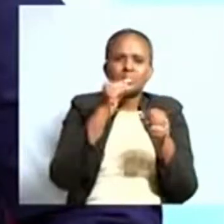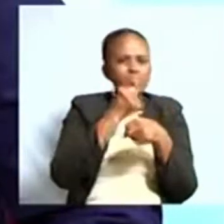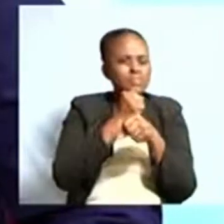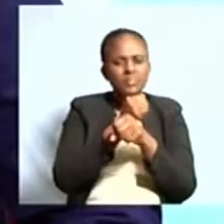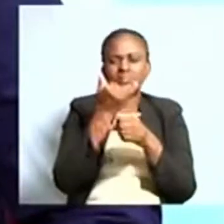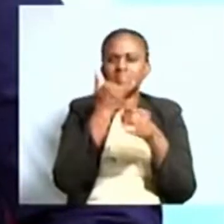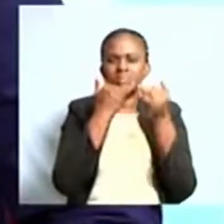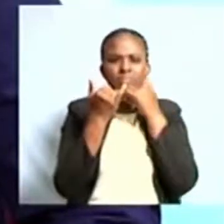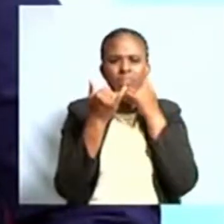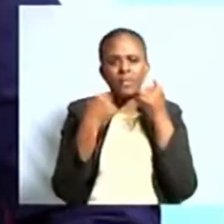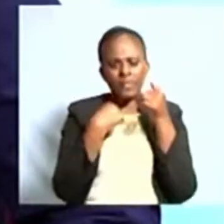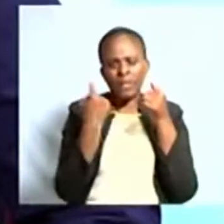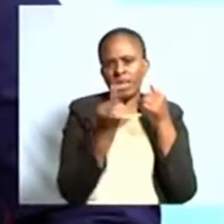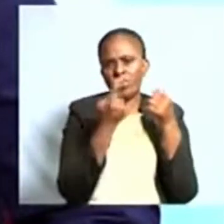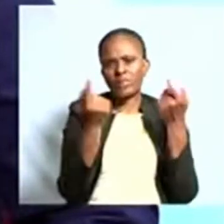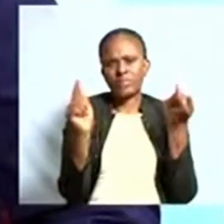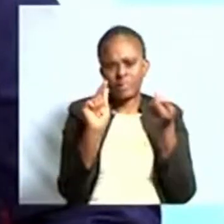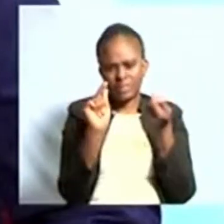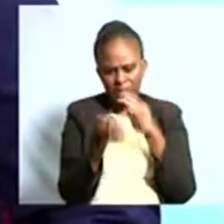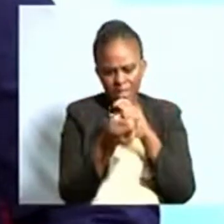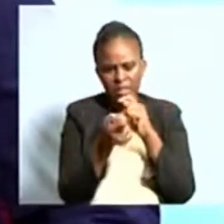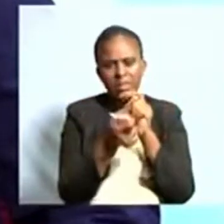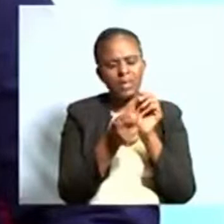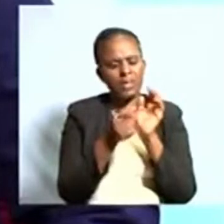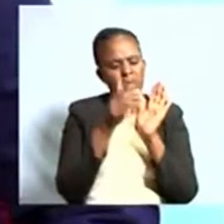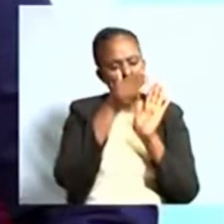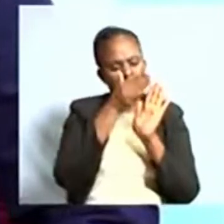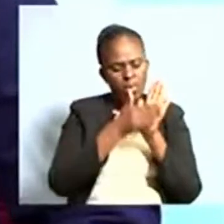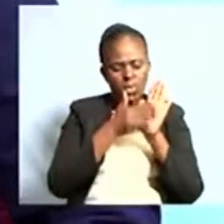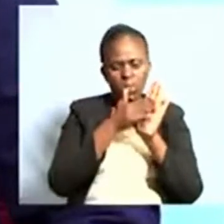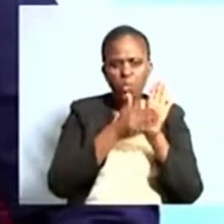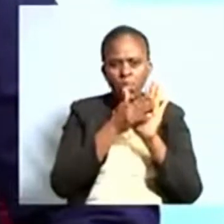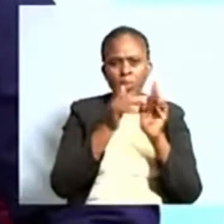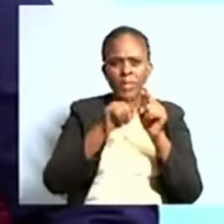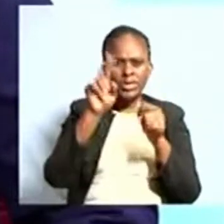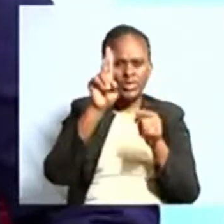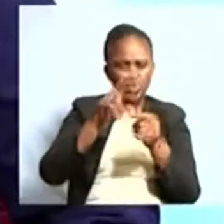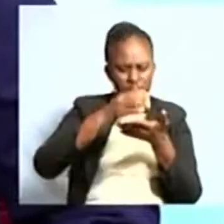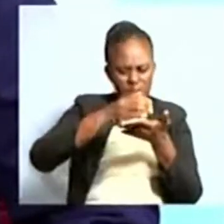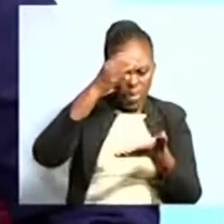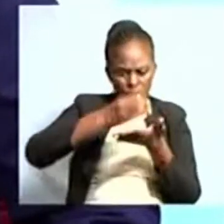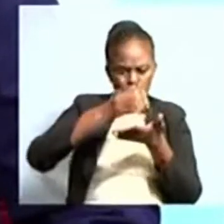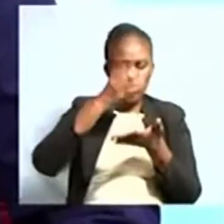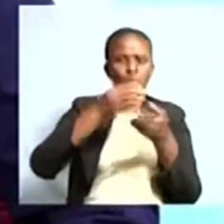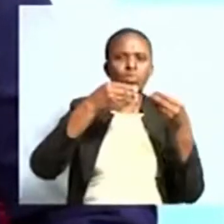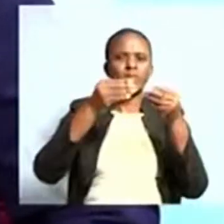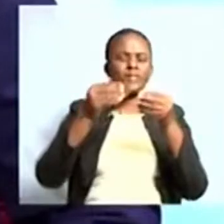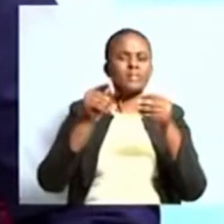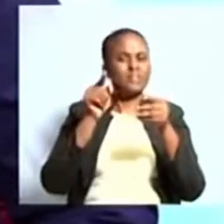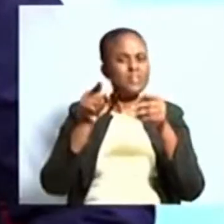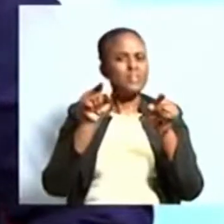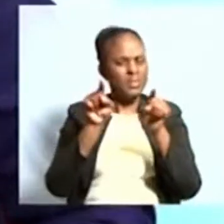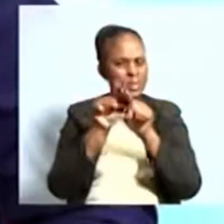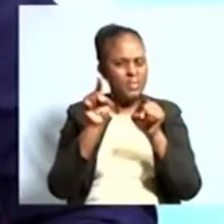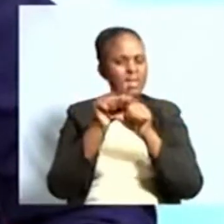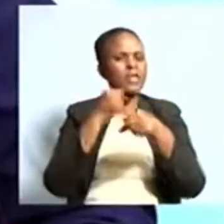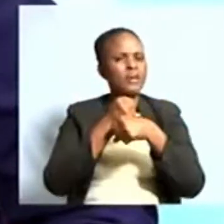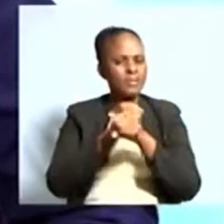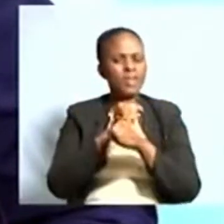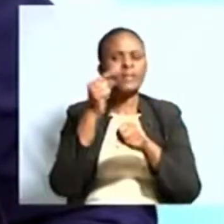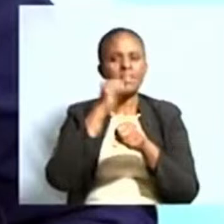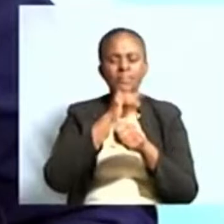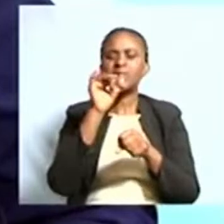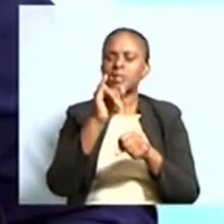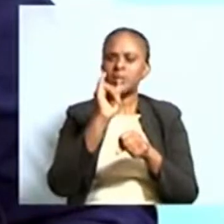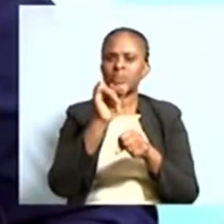maybe I just change the labeling, but I'm using the container to sell my products. Does that amount to counterfeit?